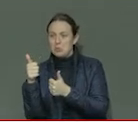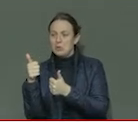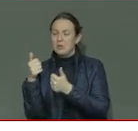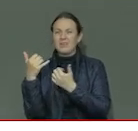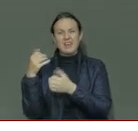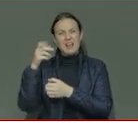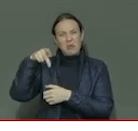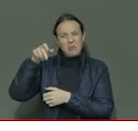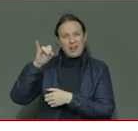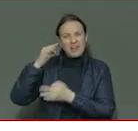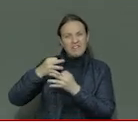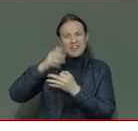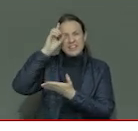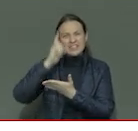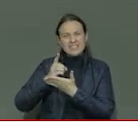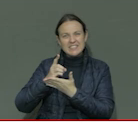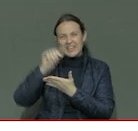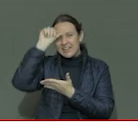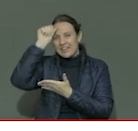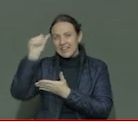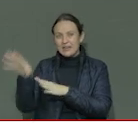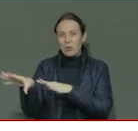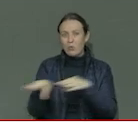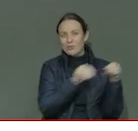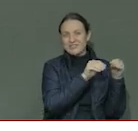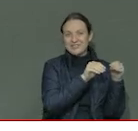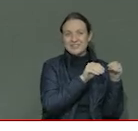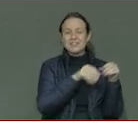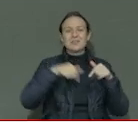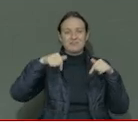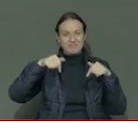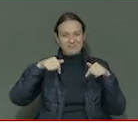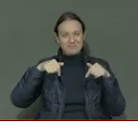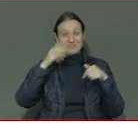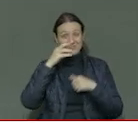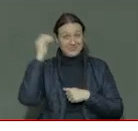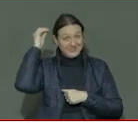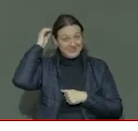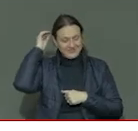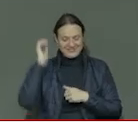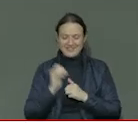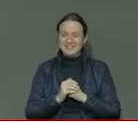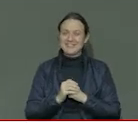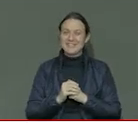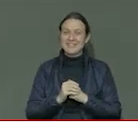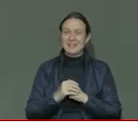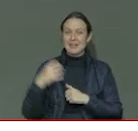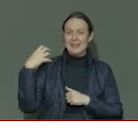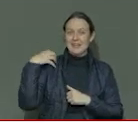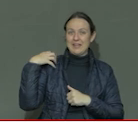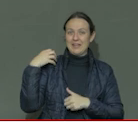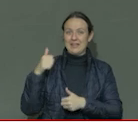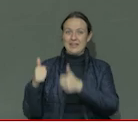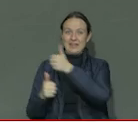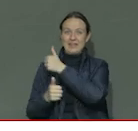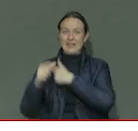father decide to leave India? And this is the reason, so please take note. The Prime Minister at that time, her